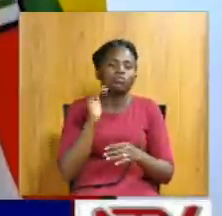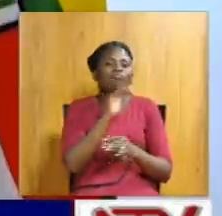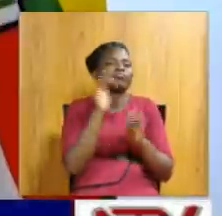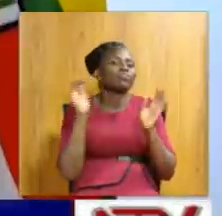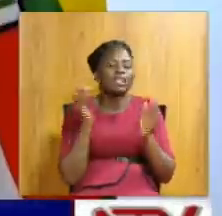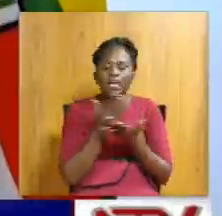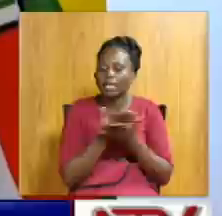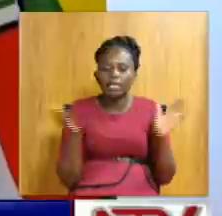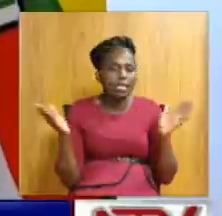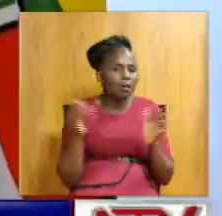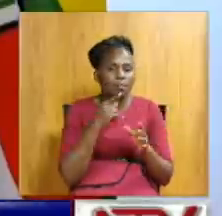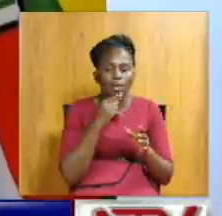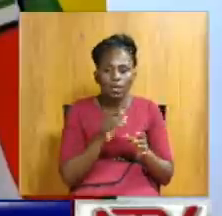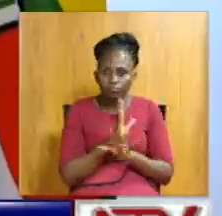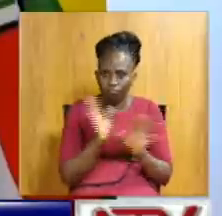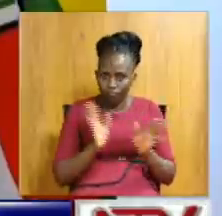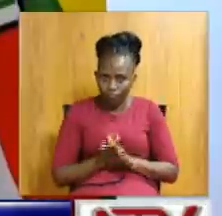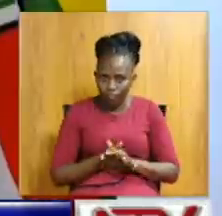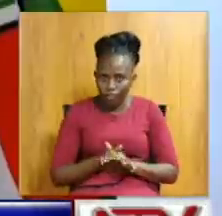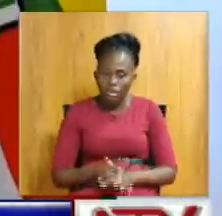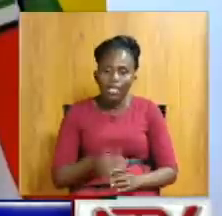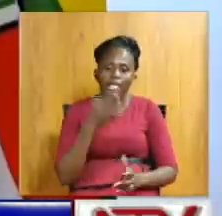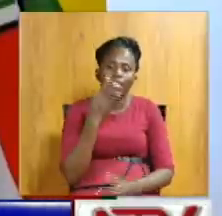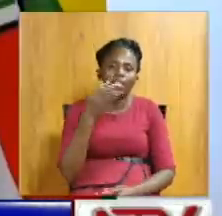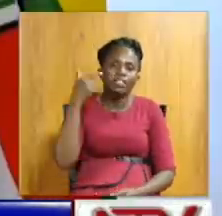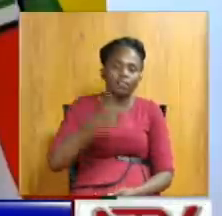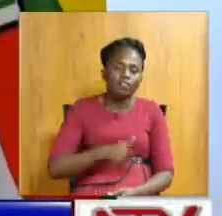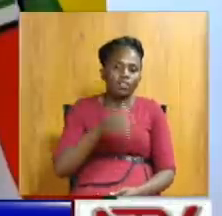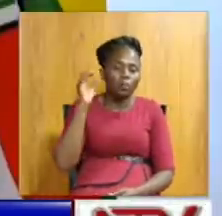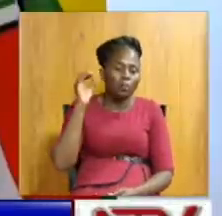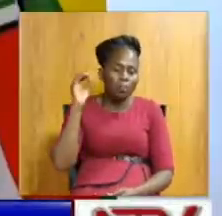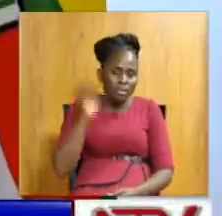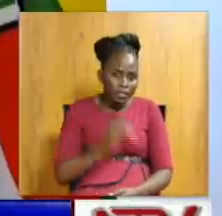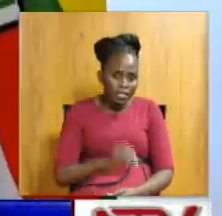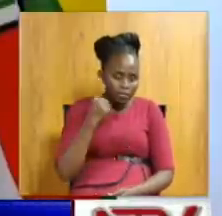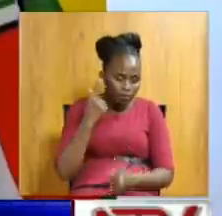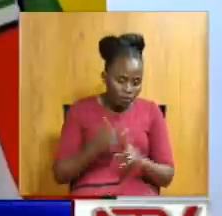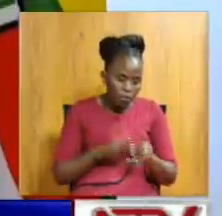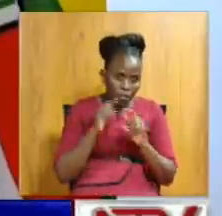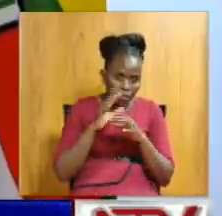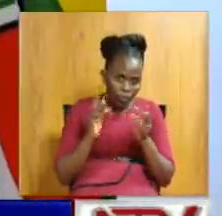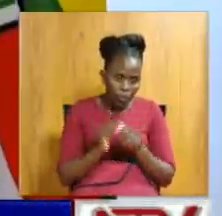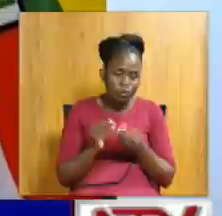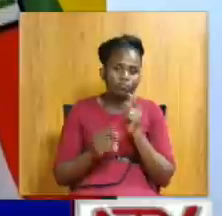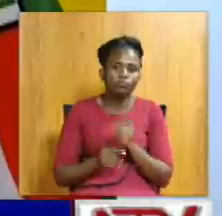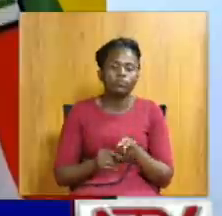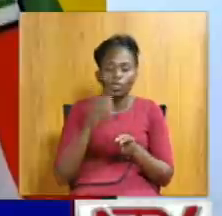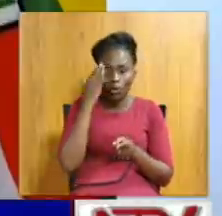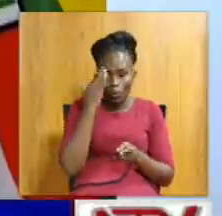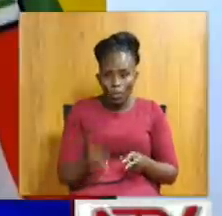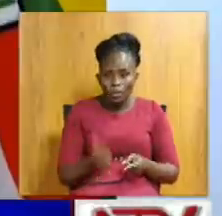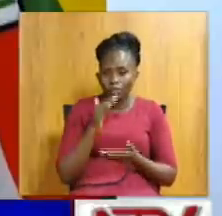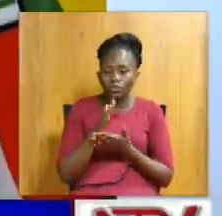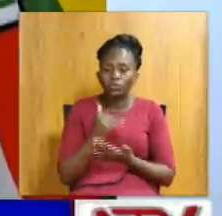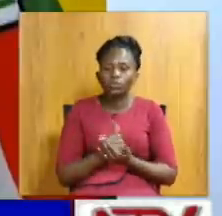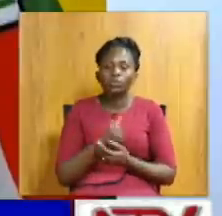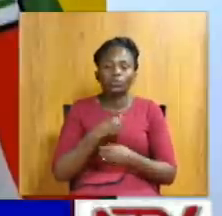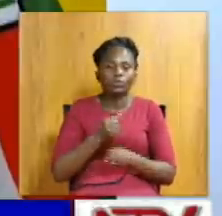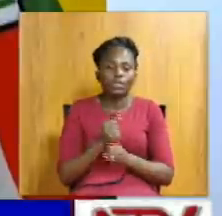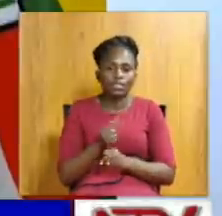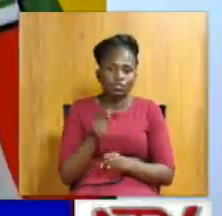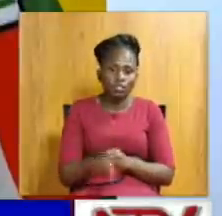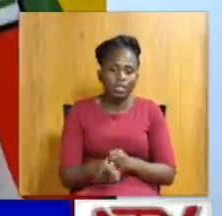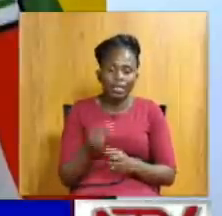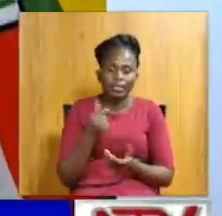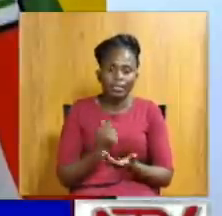middleman. This will cut 37.5% from the cost. The cost of production of electricity for